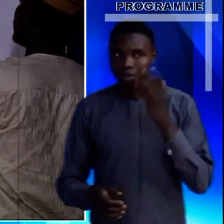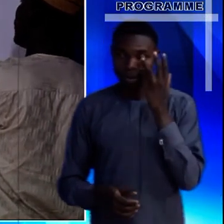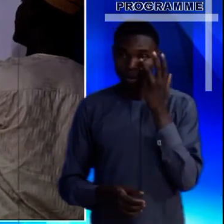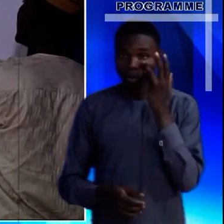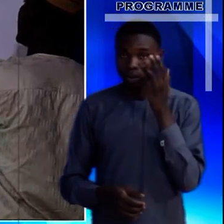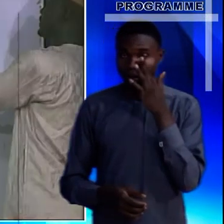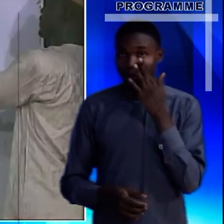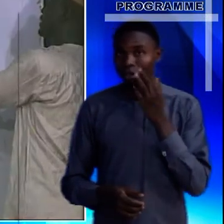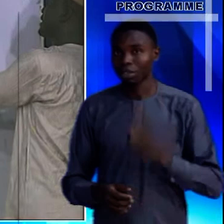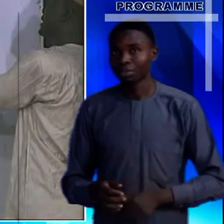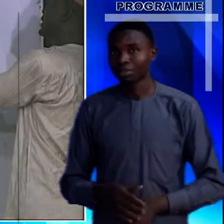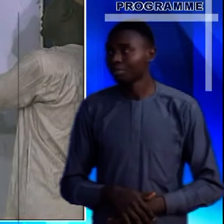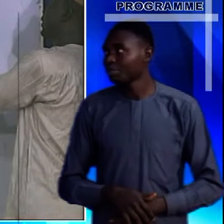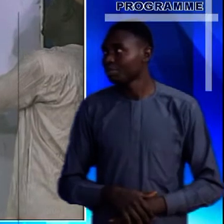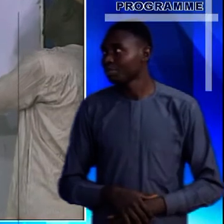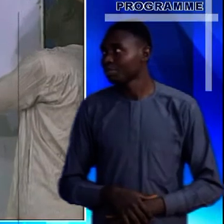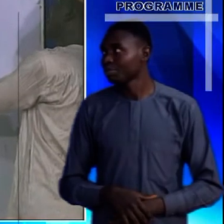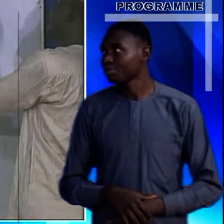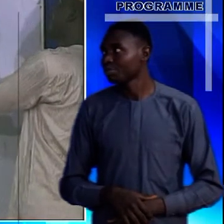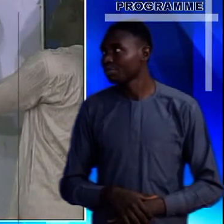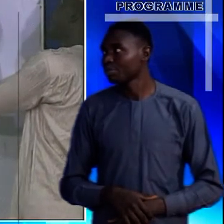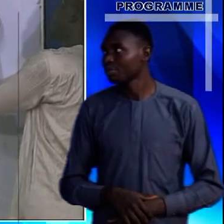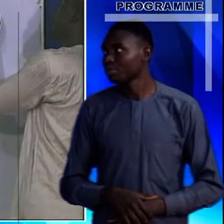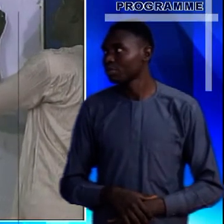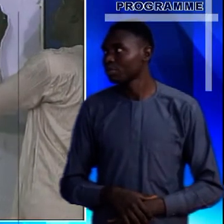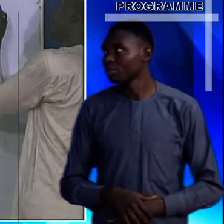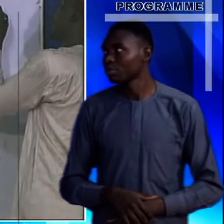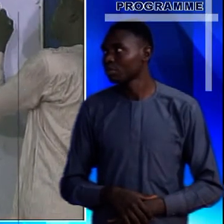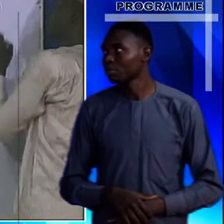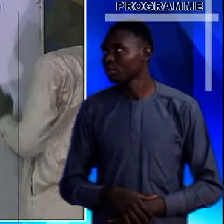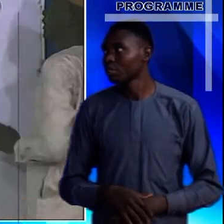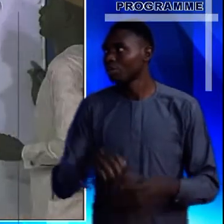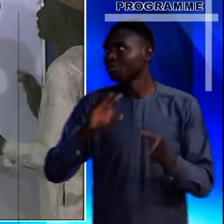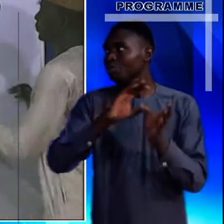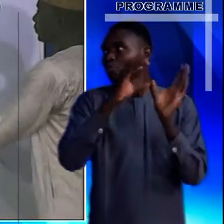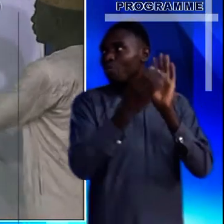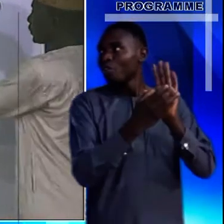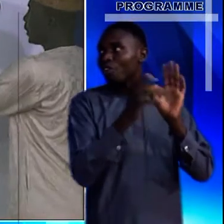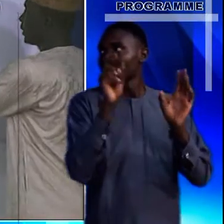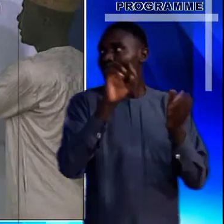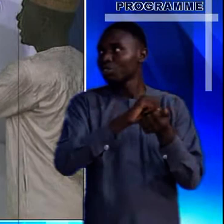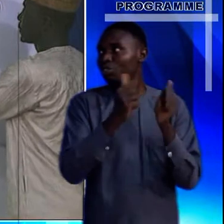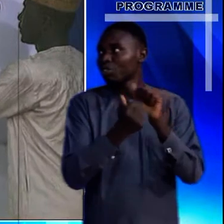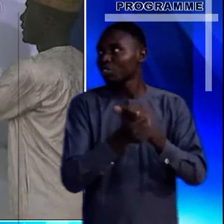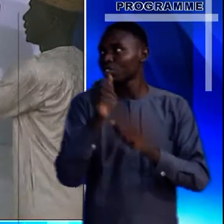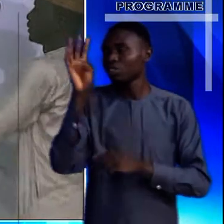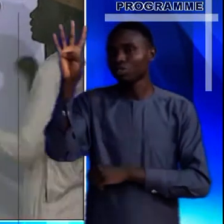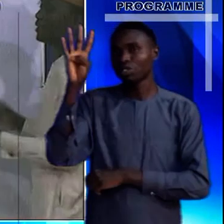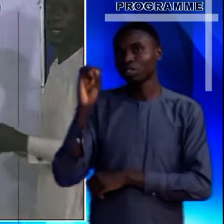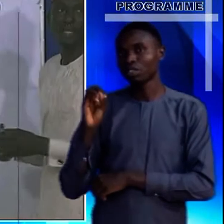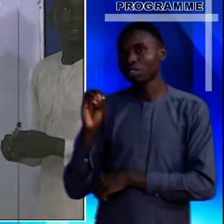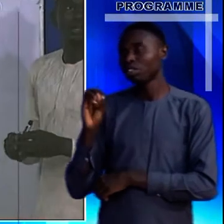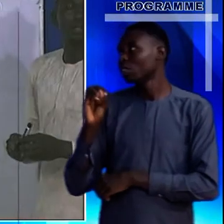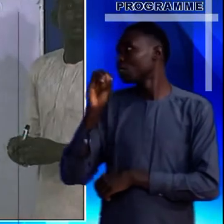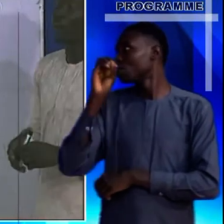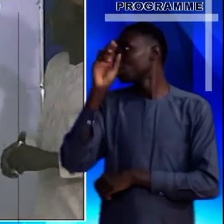let's say 40 kilometers to what? To meter. Here is 40.